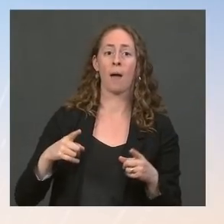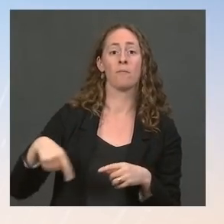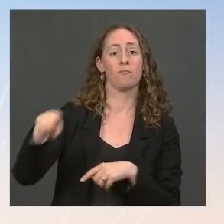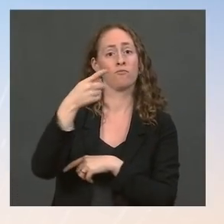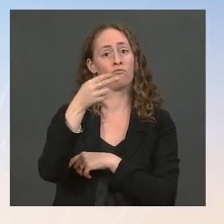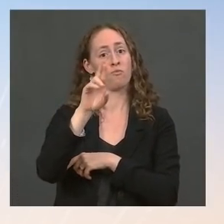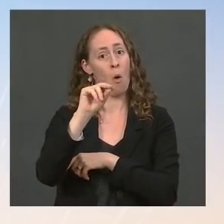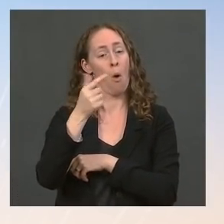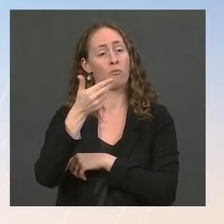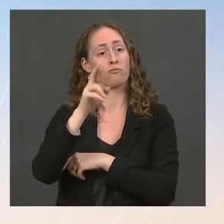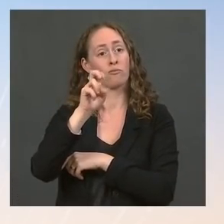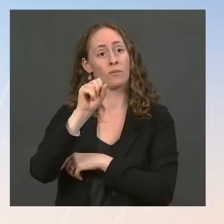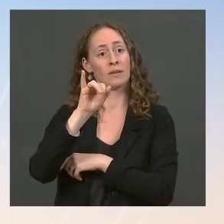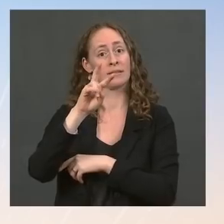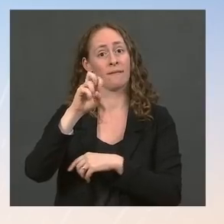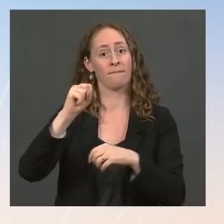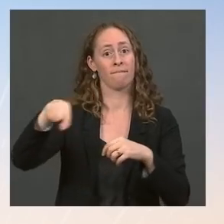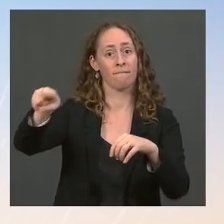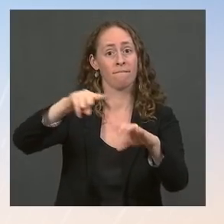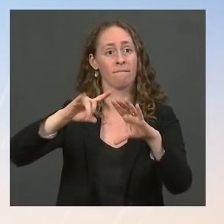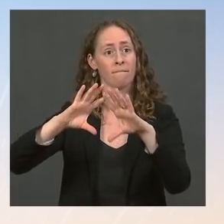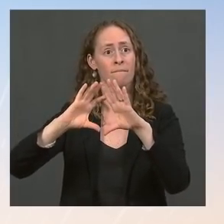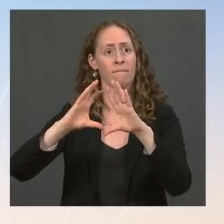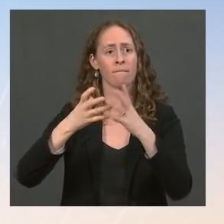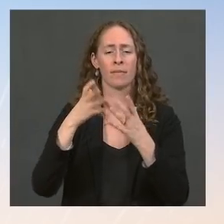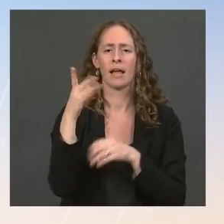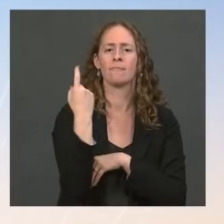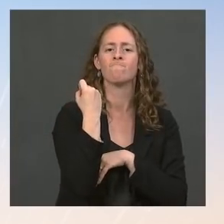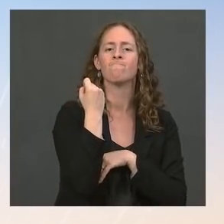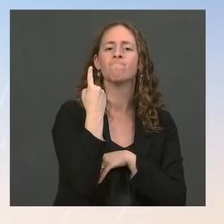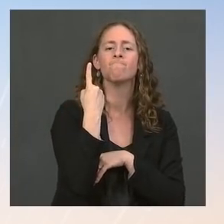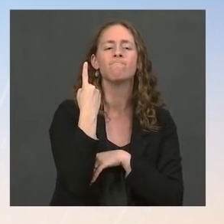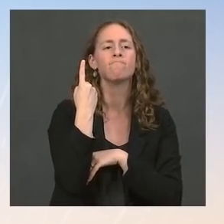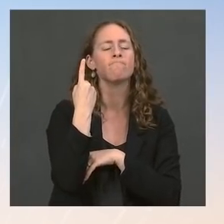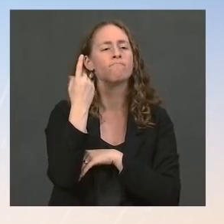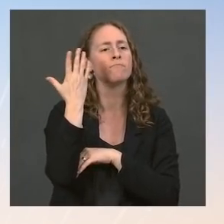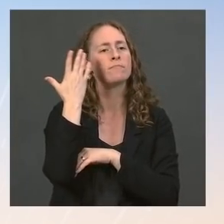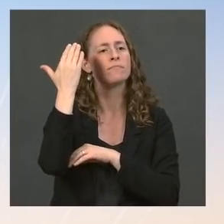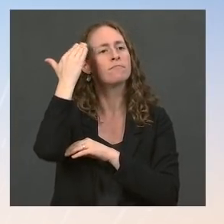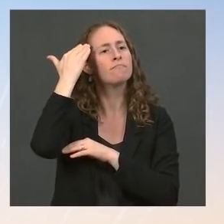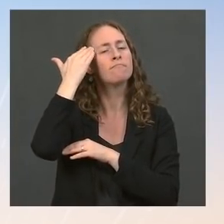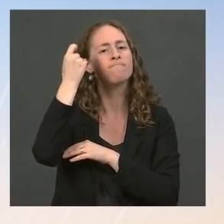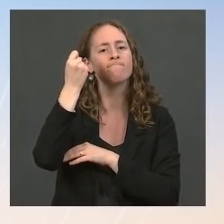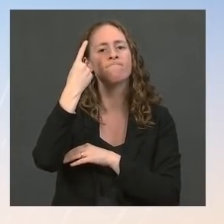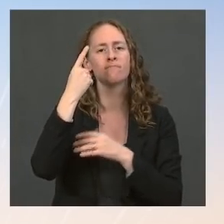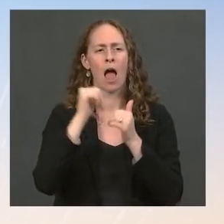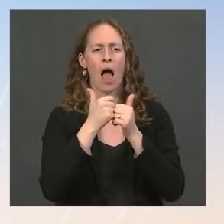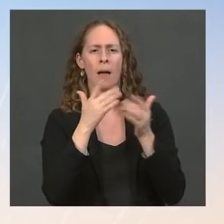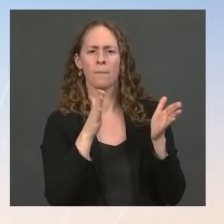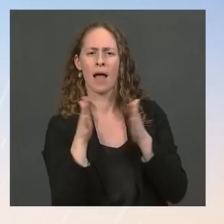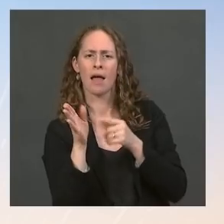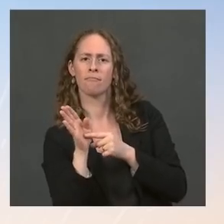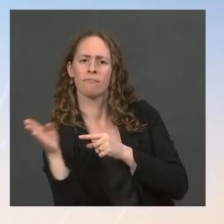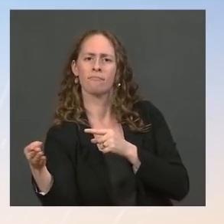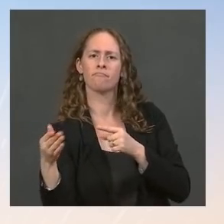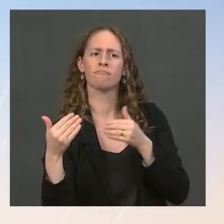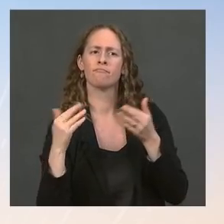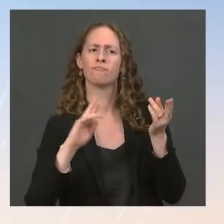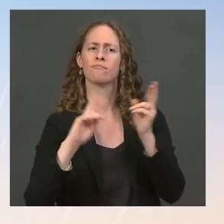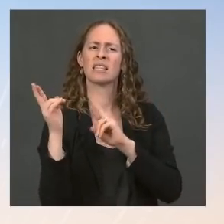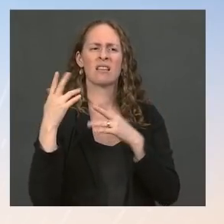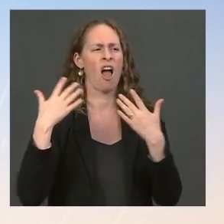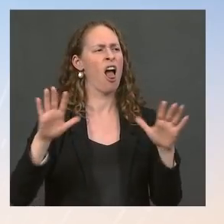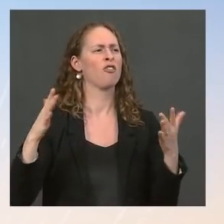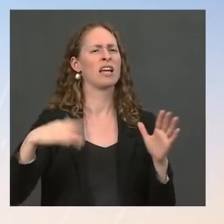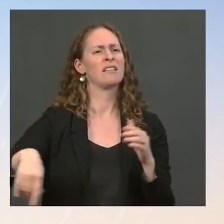Progressive Caucus want to have an understanding of the path forward on the reconciliation package. They have stated that publicly. You know why?